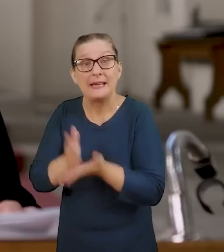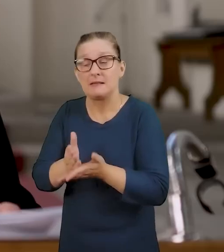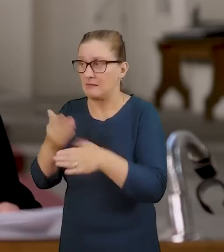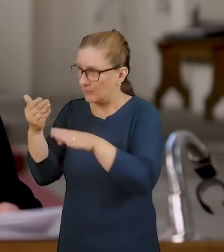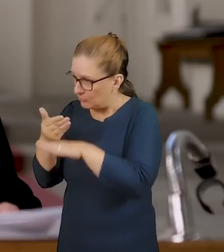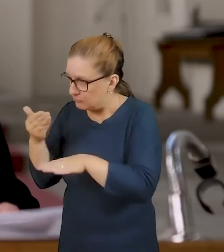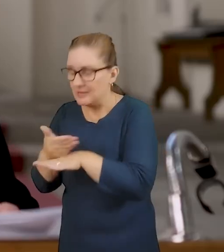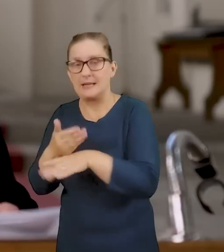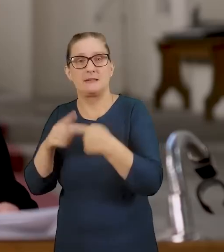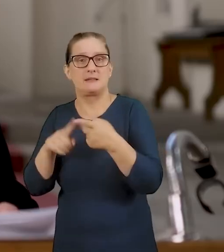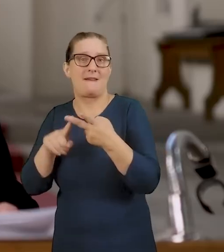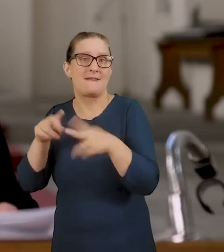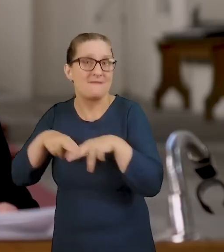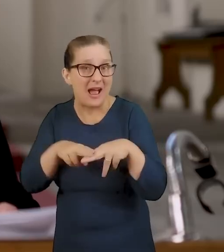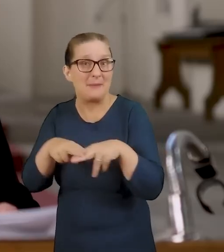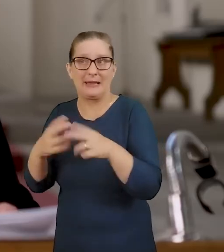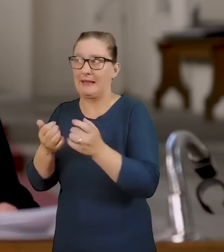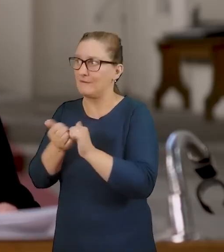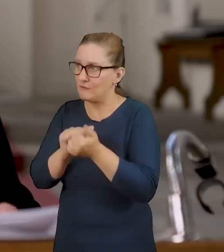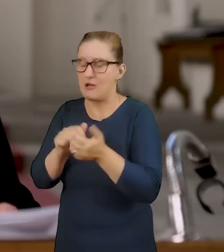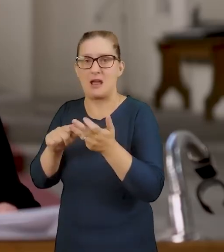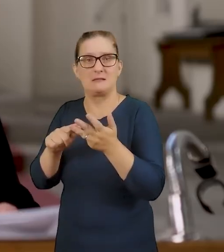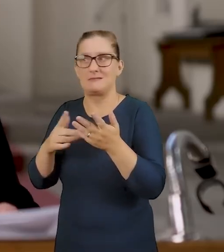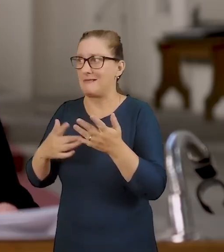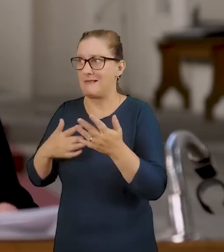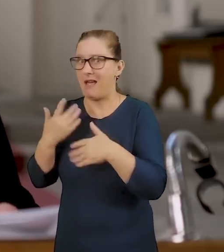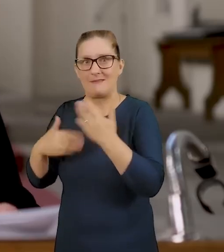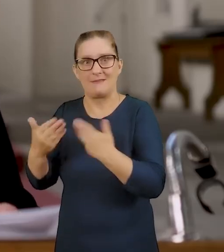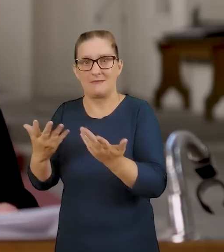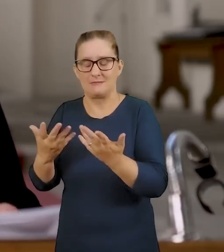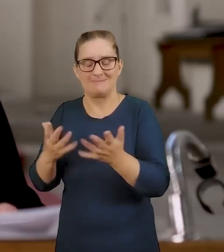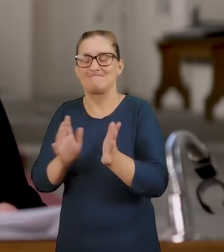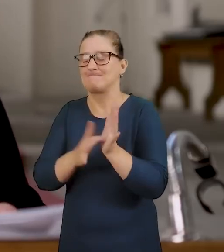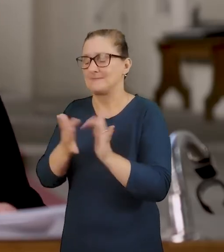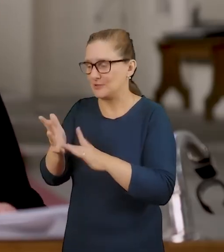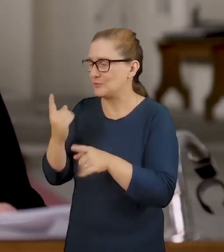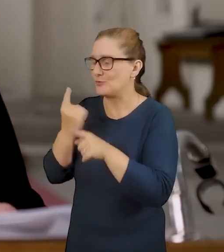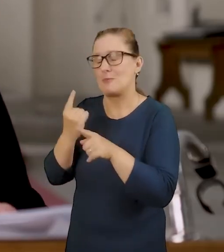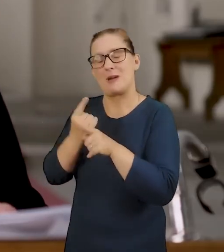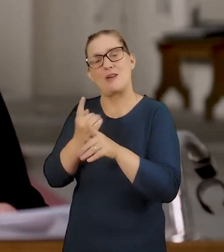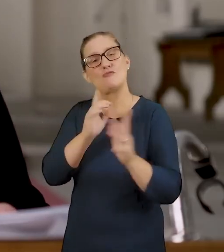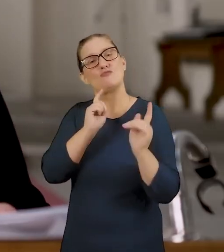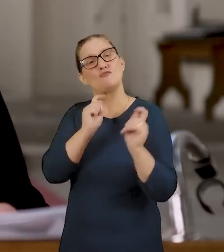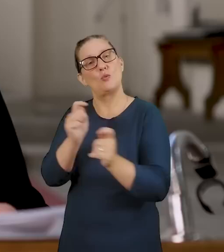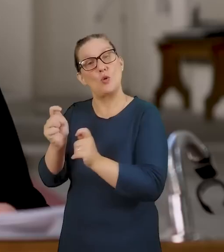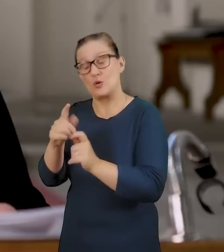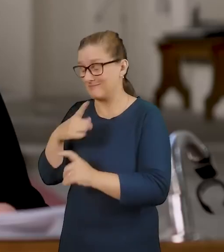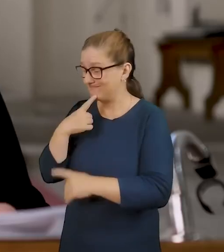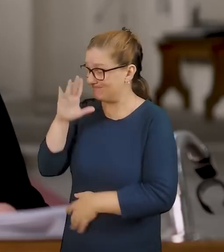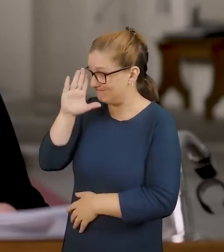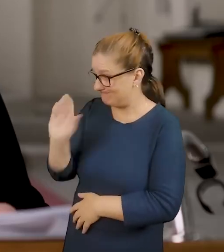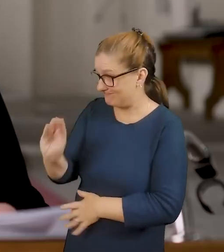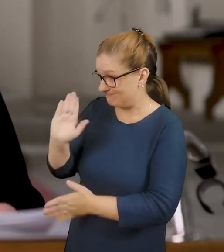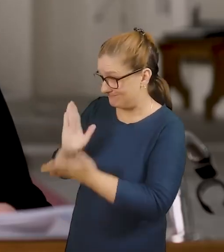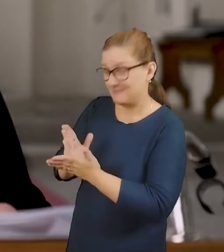followed you. And they had careers, family, friends, livelihood. Jesus talks about